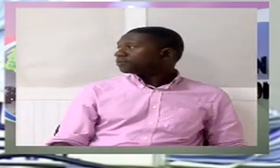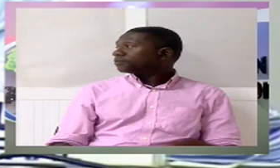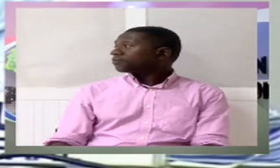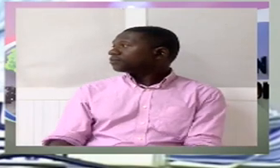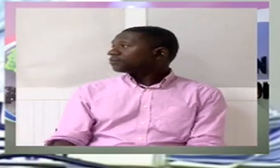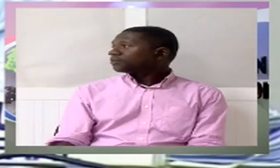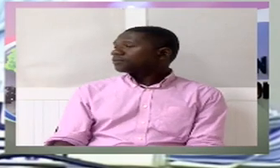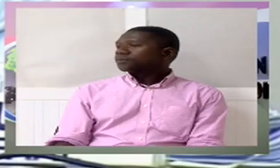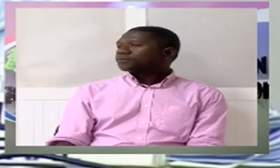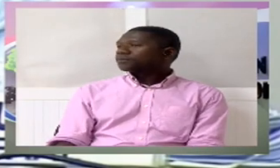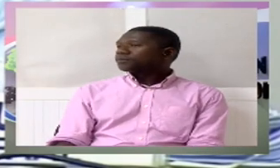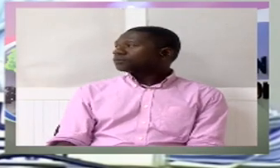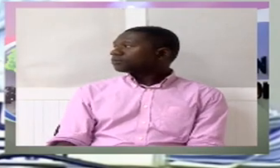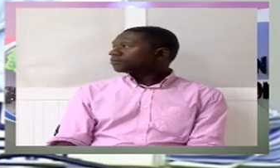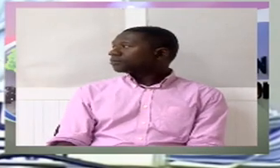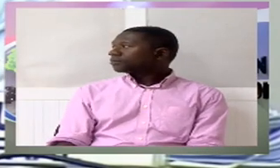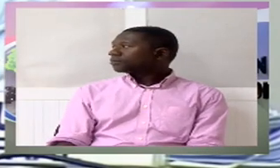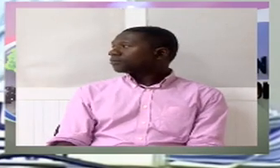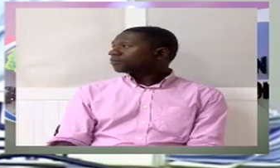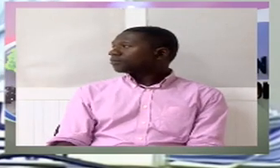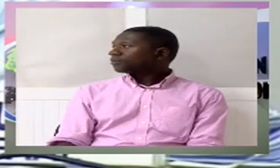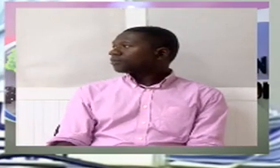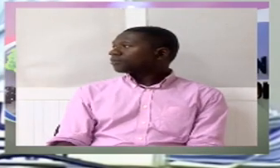Okay. We didn't get to hear that.